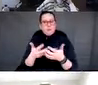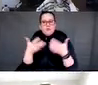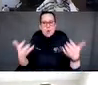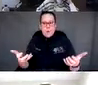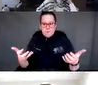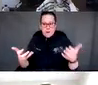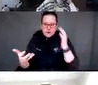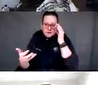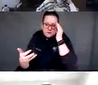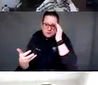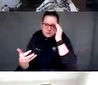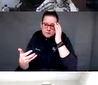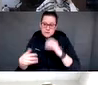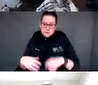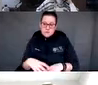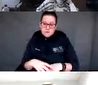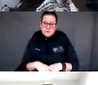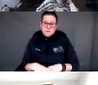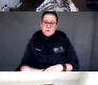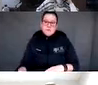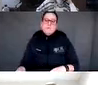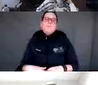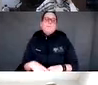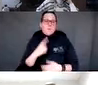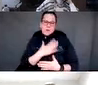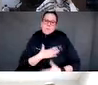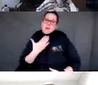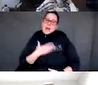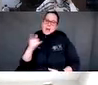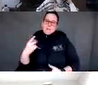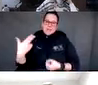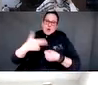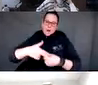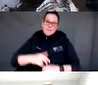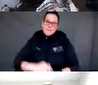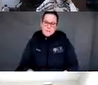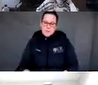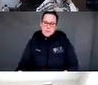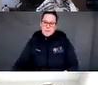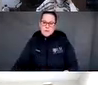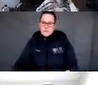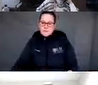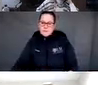surge in hiring, so we are very pleased to have them on board.